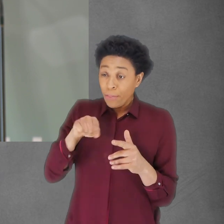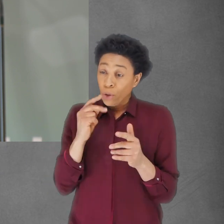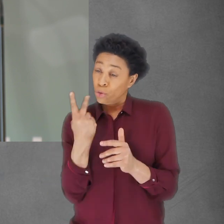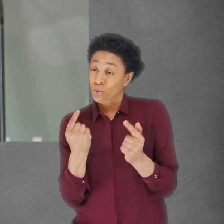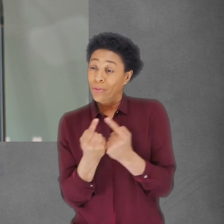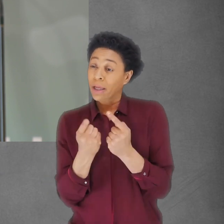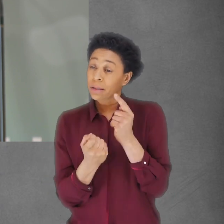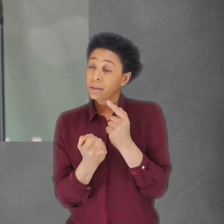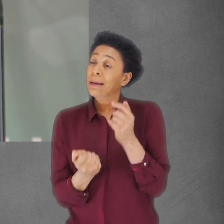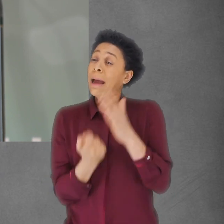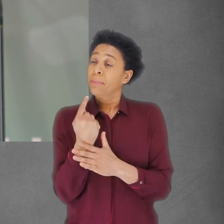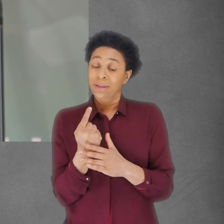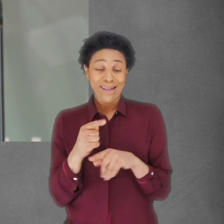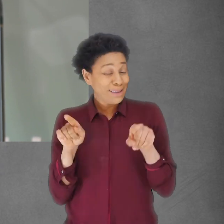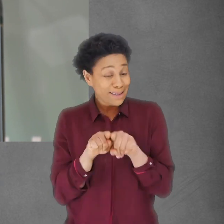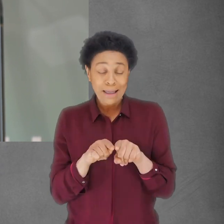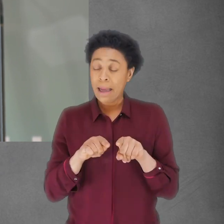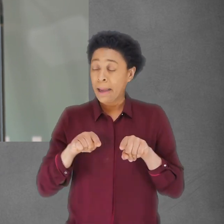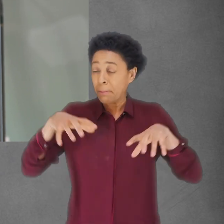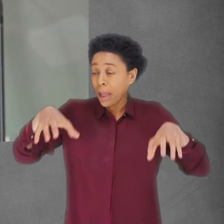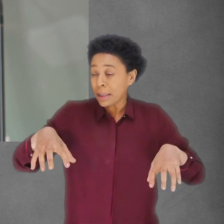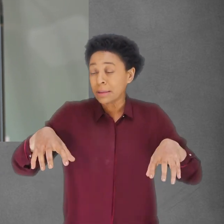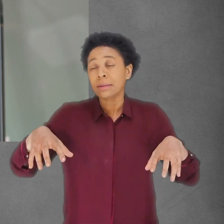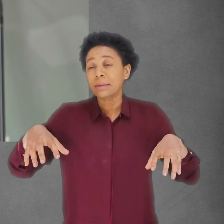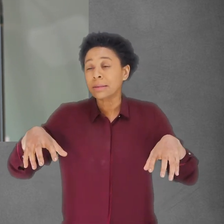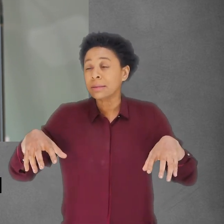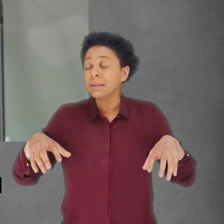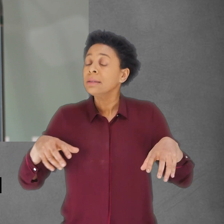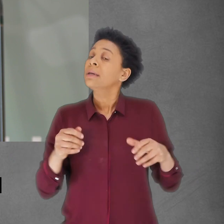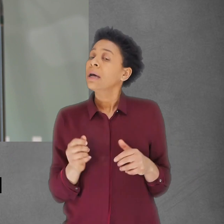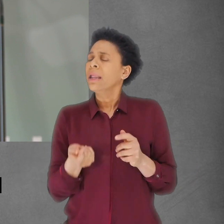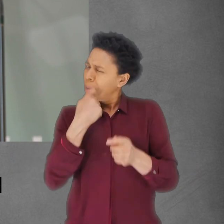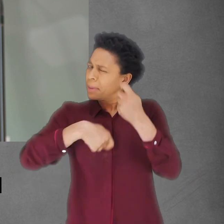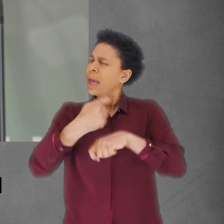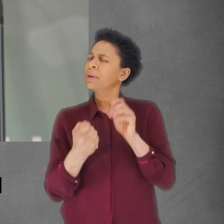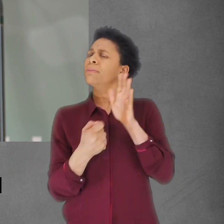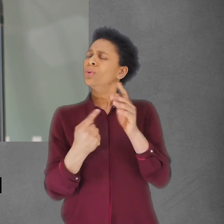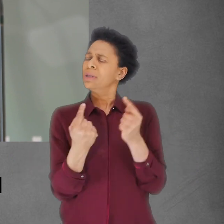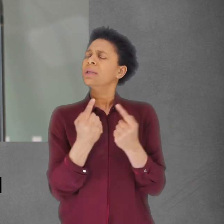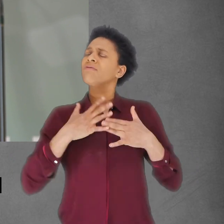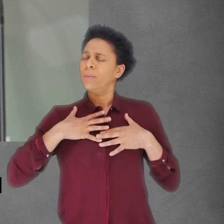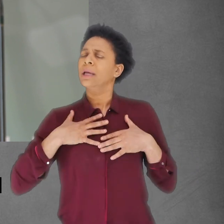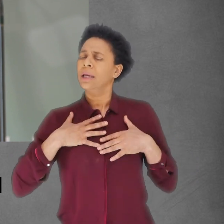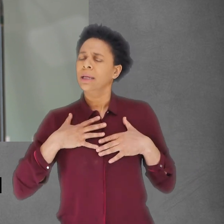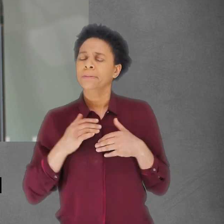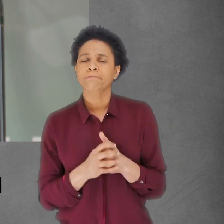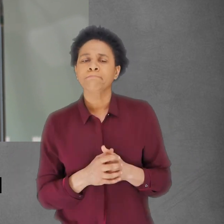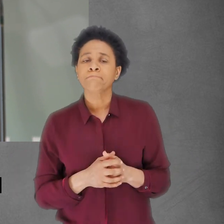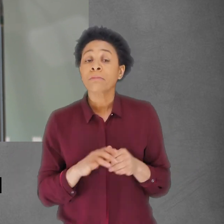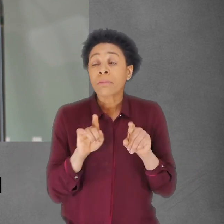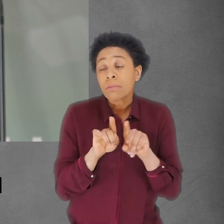big institutional spaces became really important. But also thinking about being able to